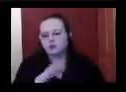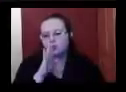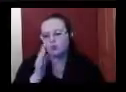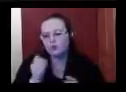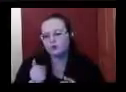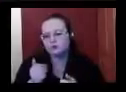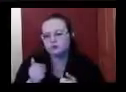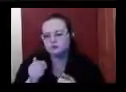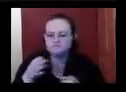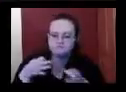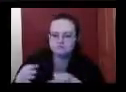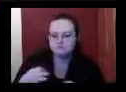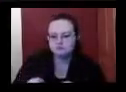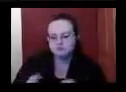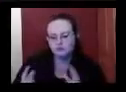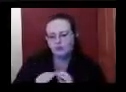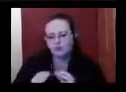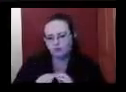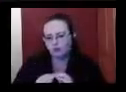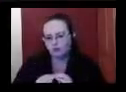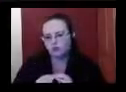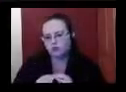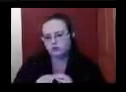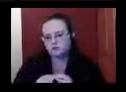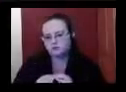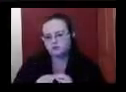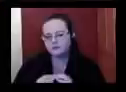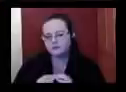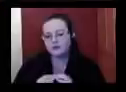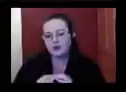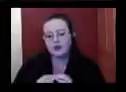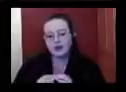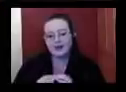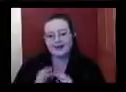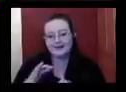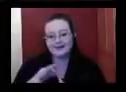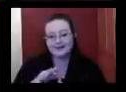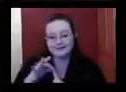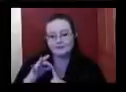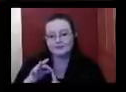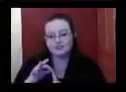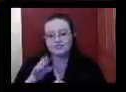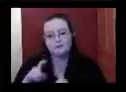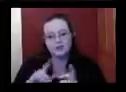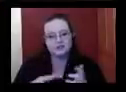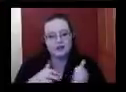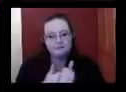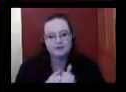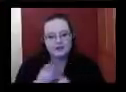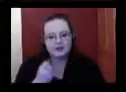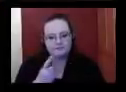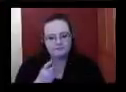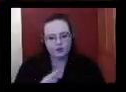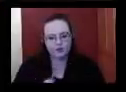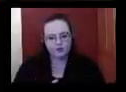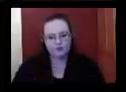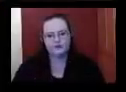to note that certainly around the exemptions, they need to be updated for this school year.